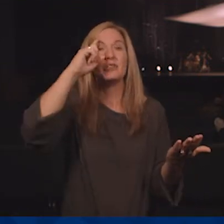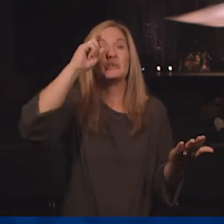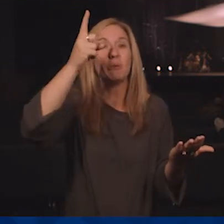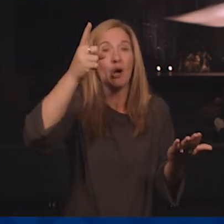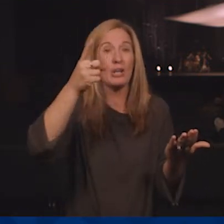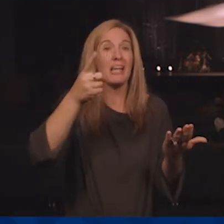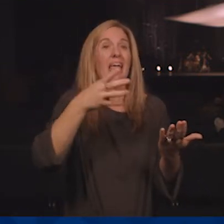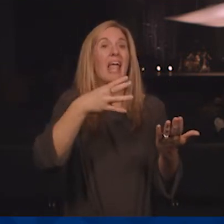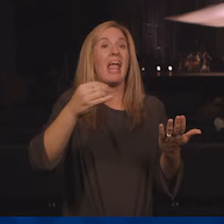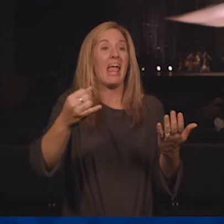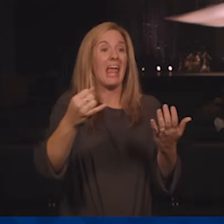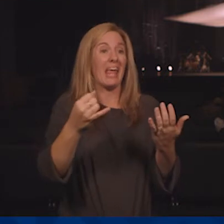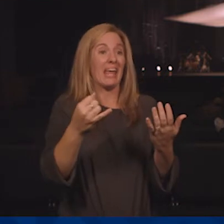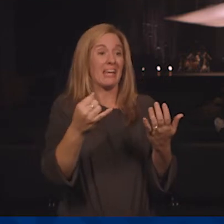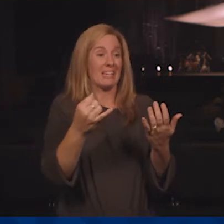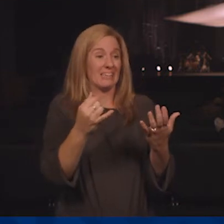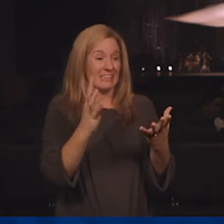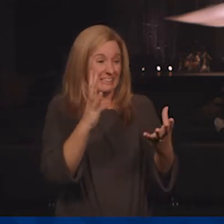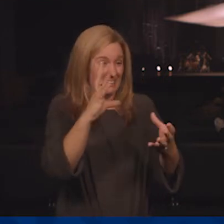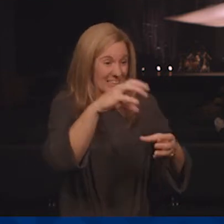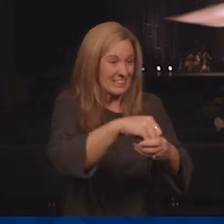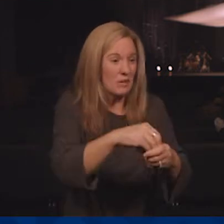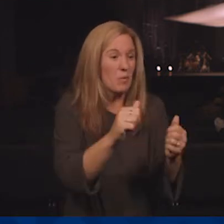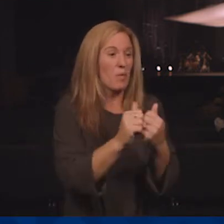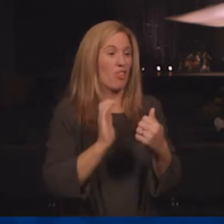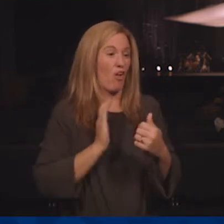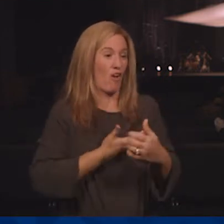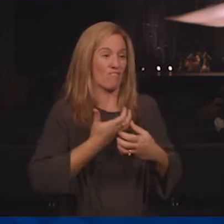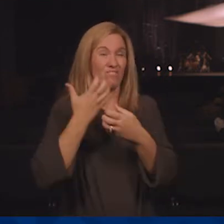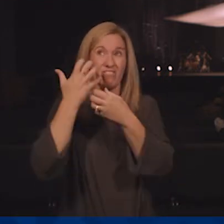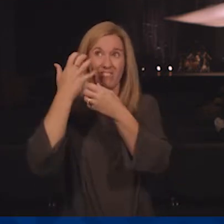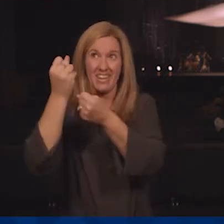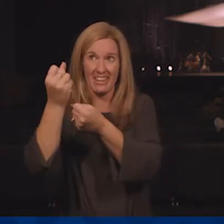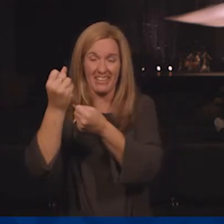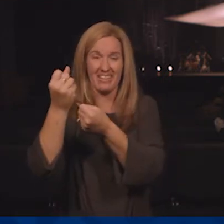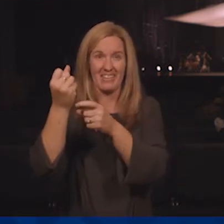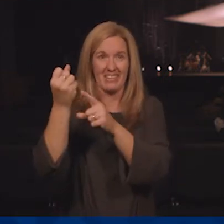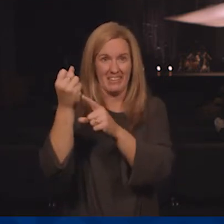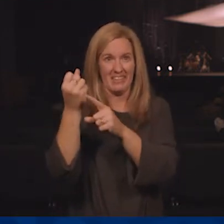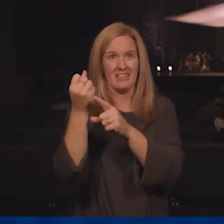and independently. We engage with our faith.